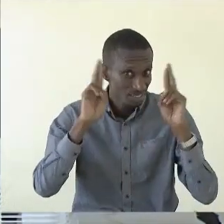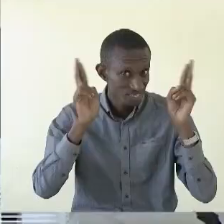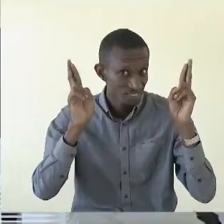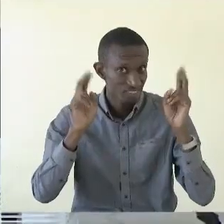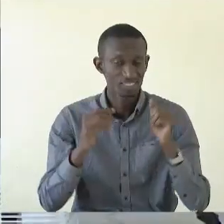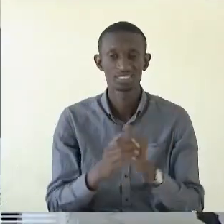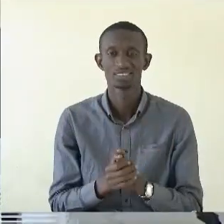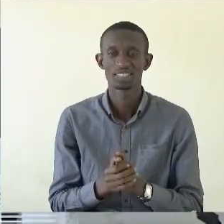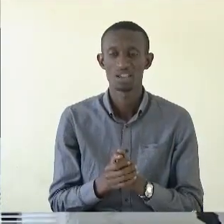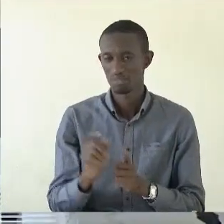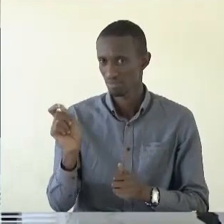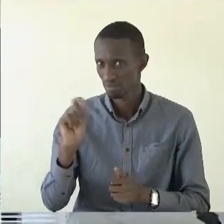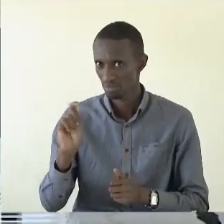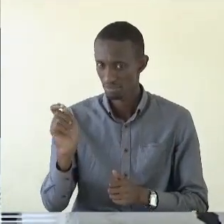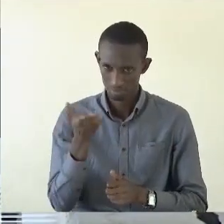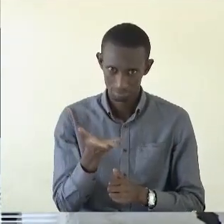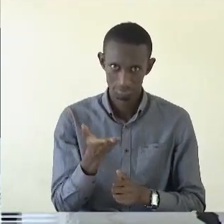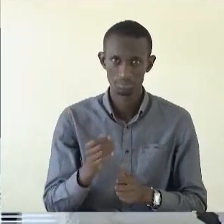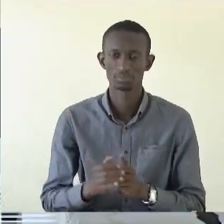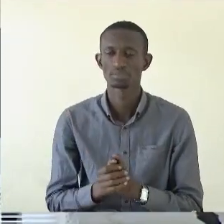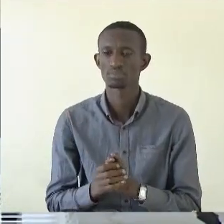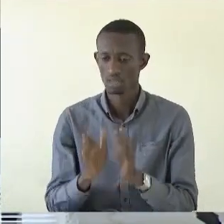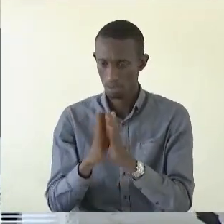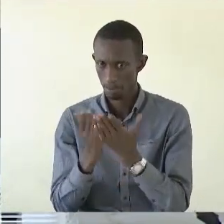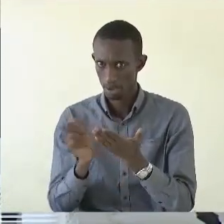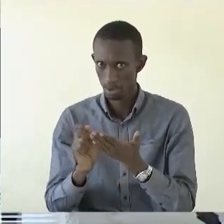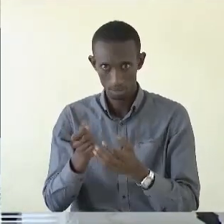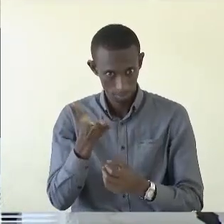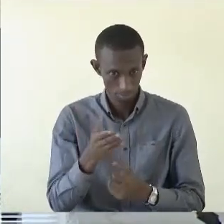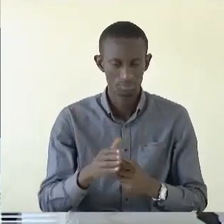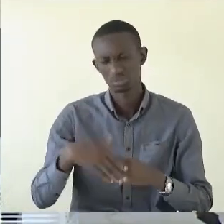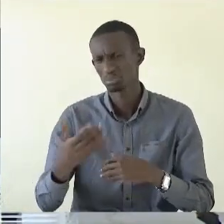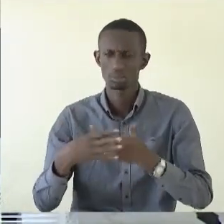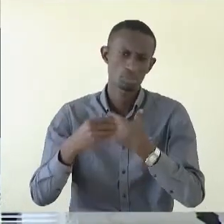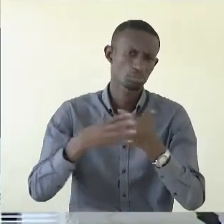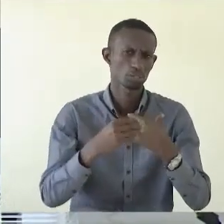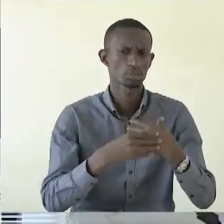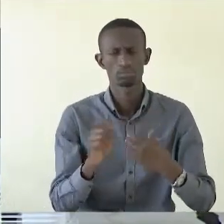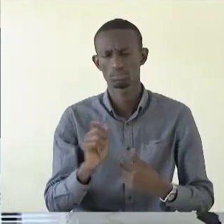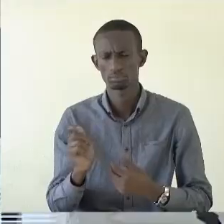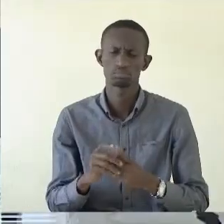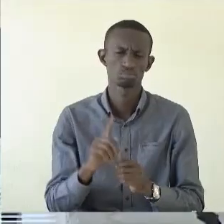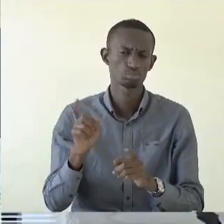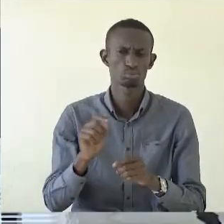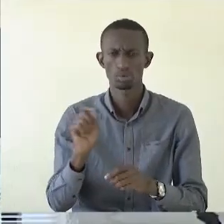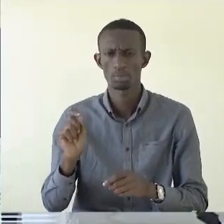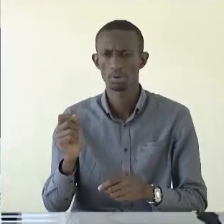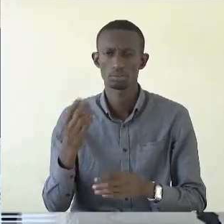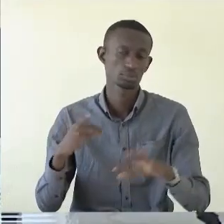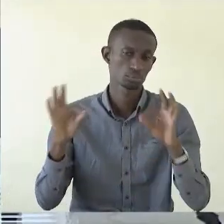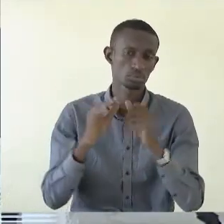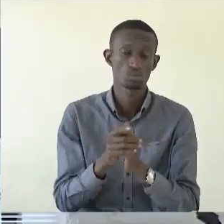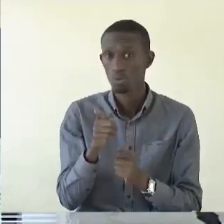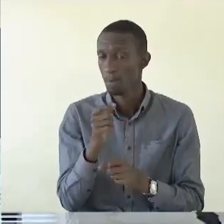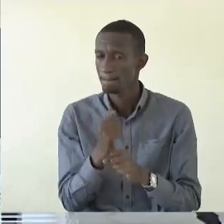your pens and notebooks so that you can write some information. Compare what you think is